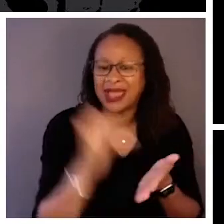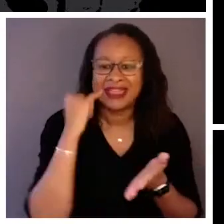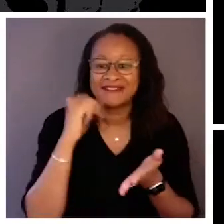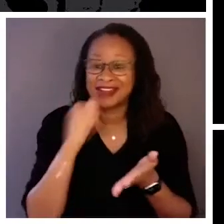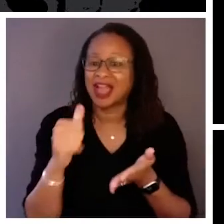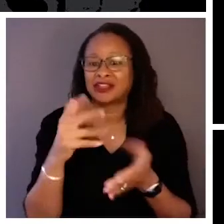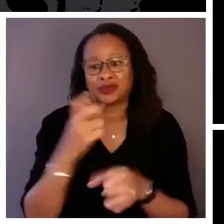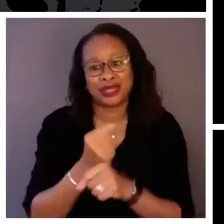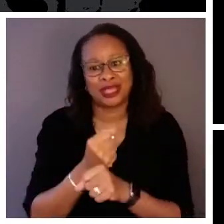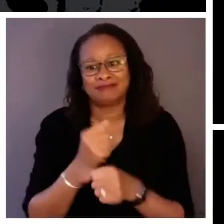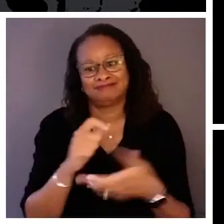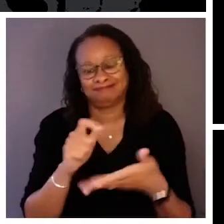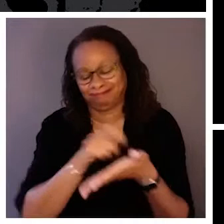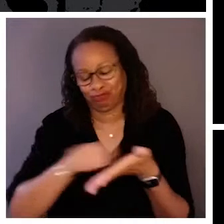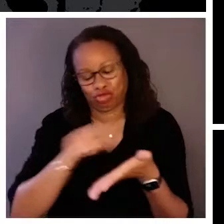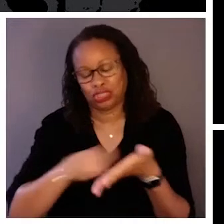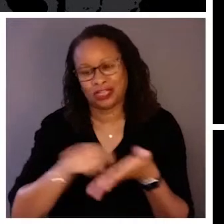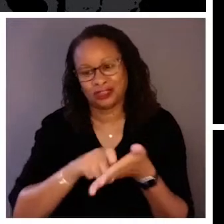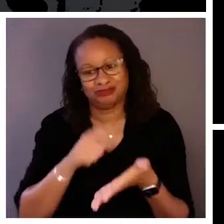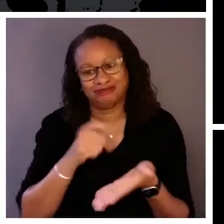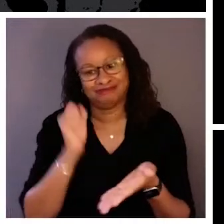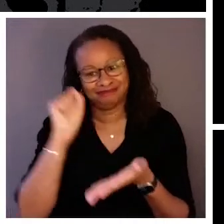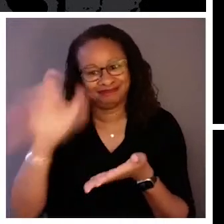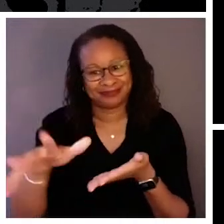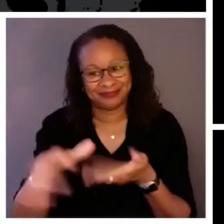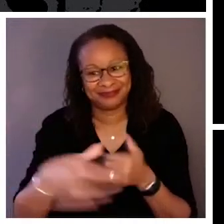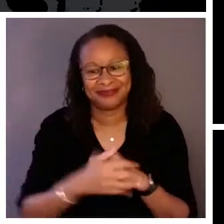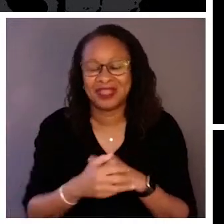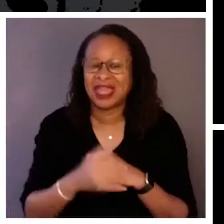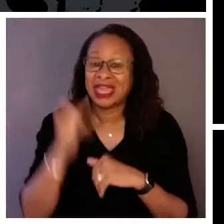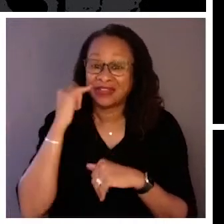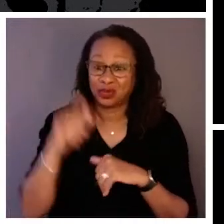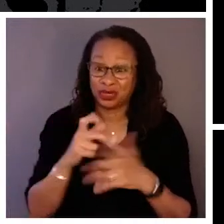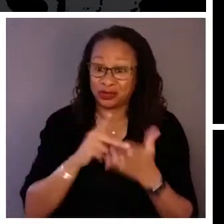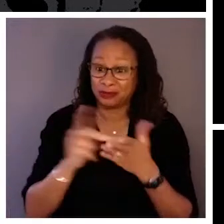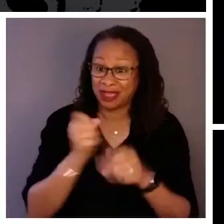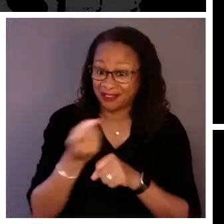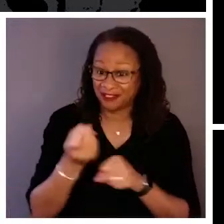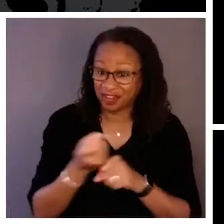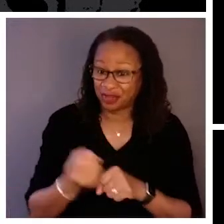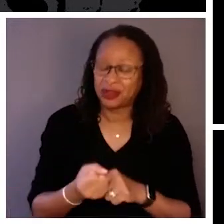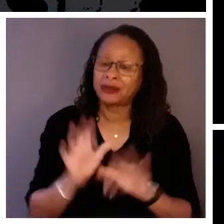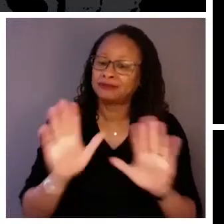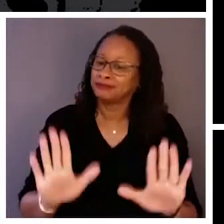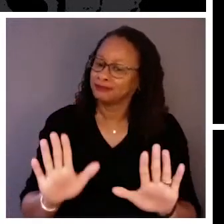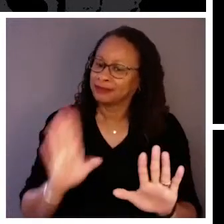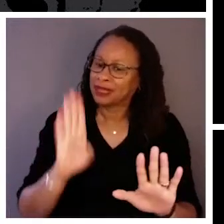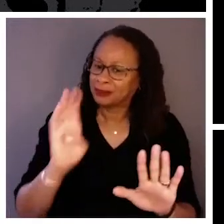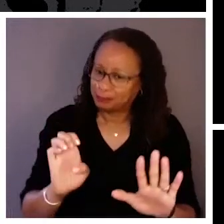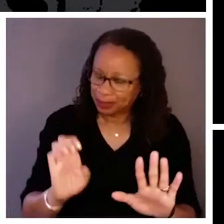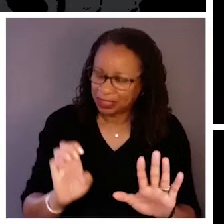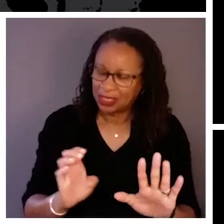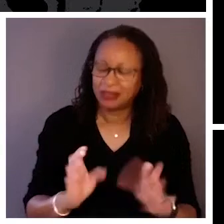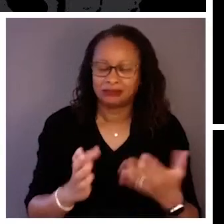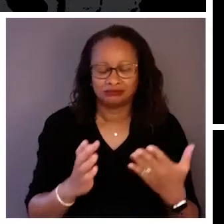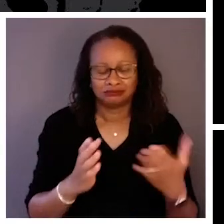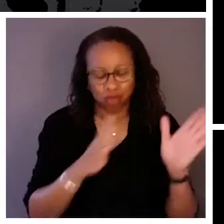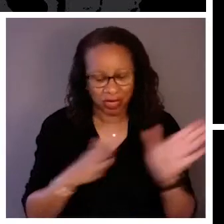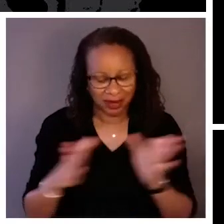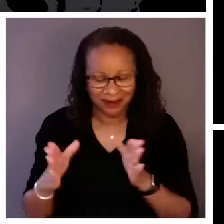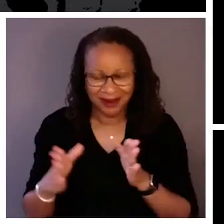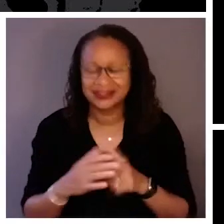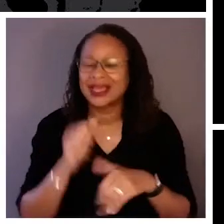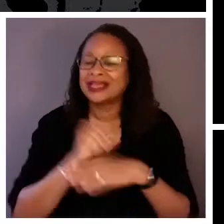one of those people who has to pay every year, I would say be conservative, send in some money with the